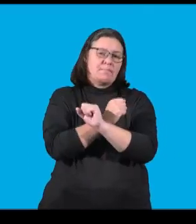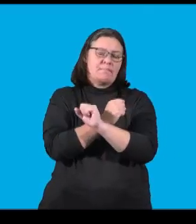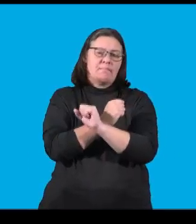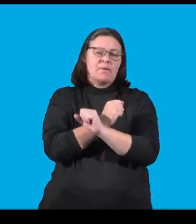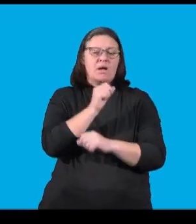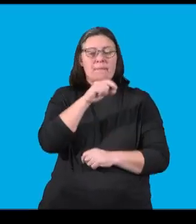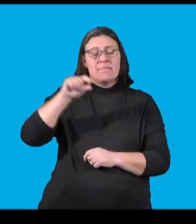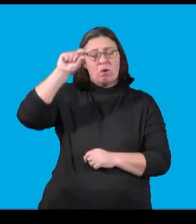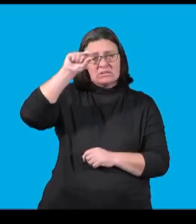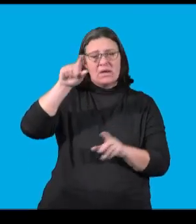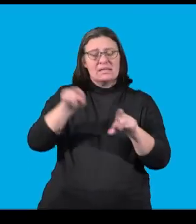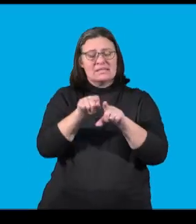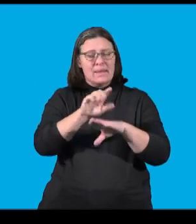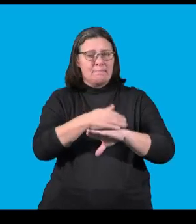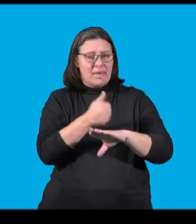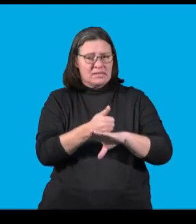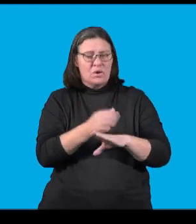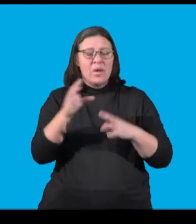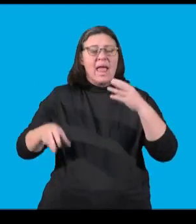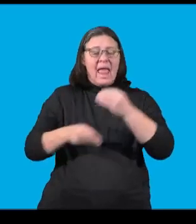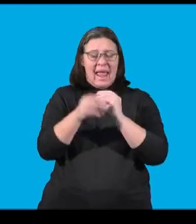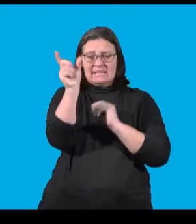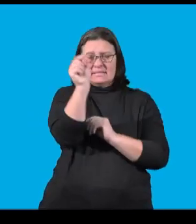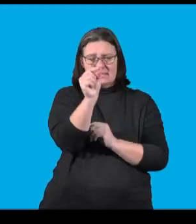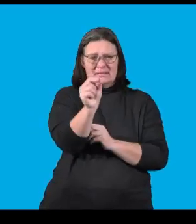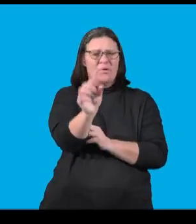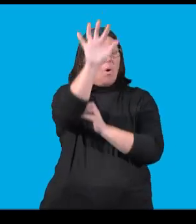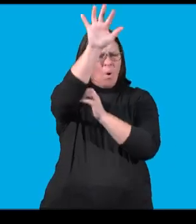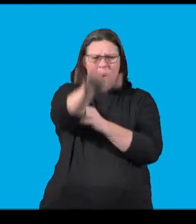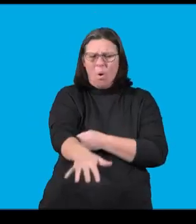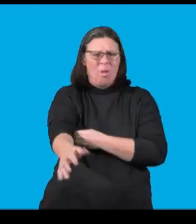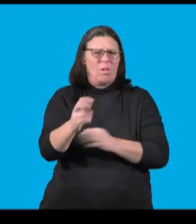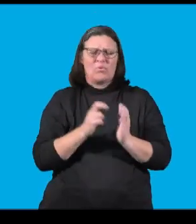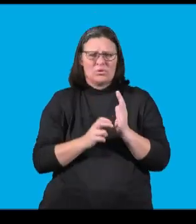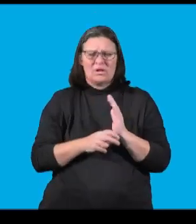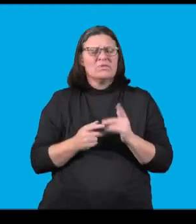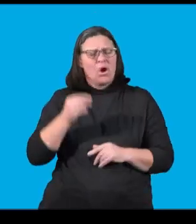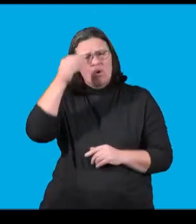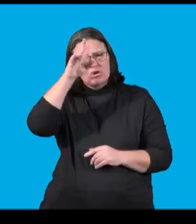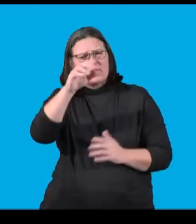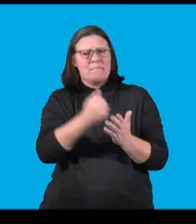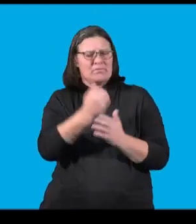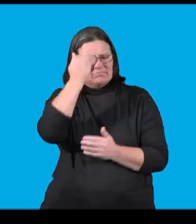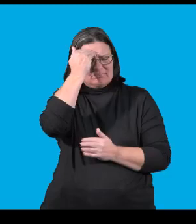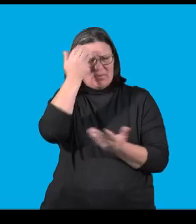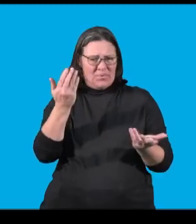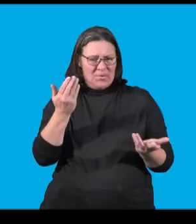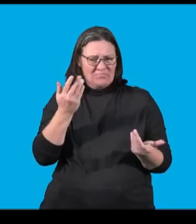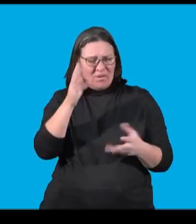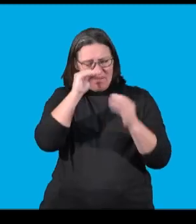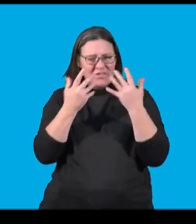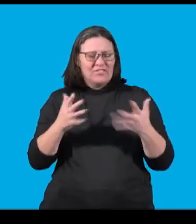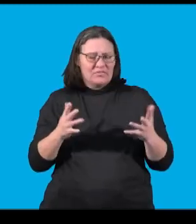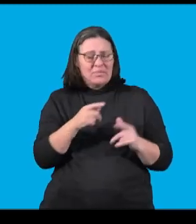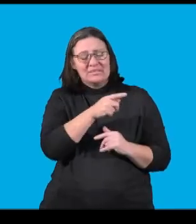we multiply powers with the same base, we add the exponents. I'm not going to go through all of these rules because these are concepts that you have already